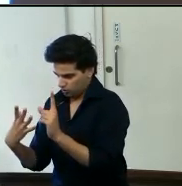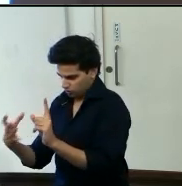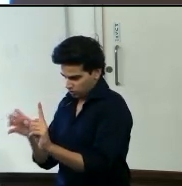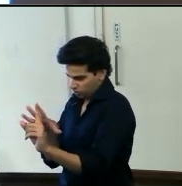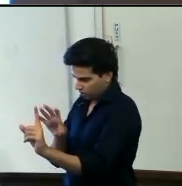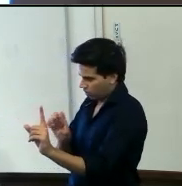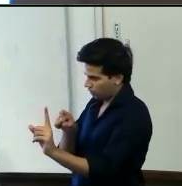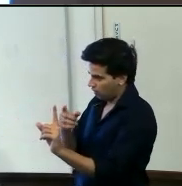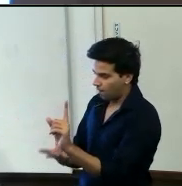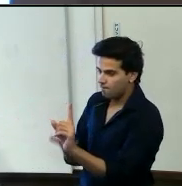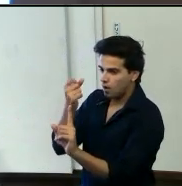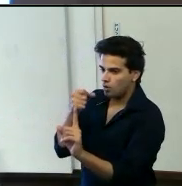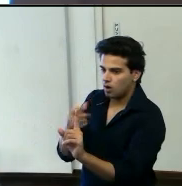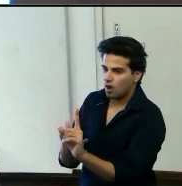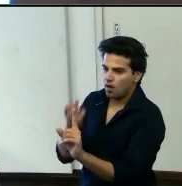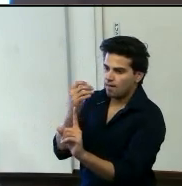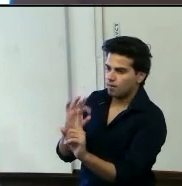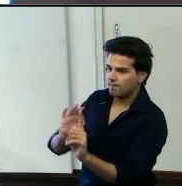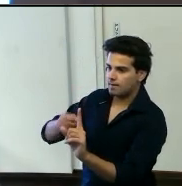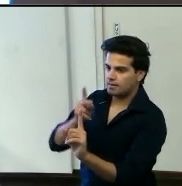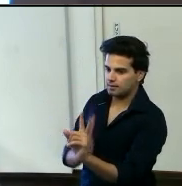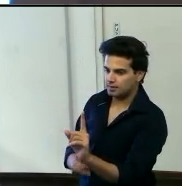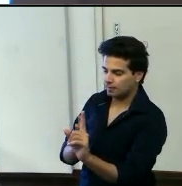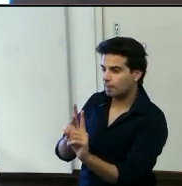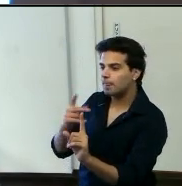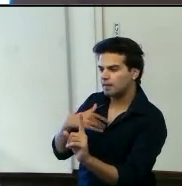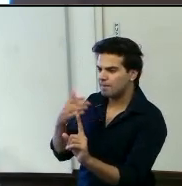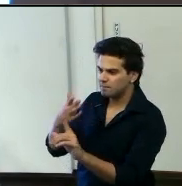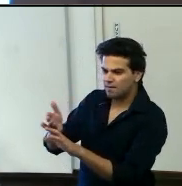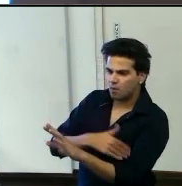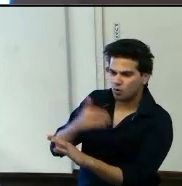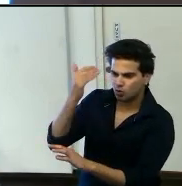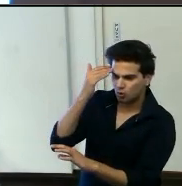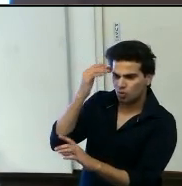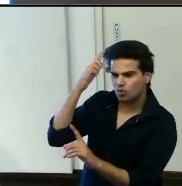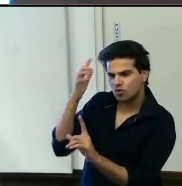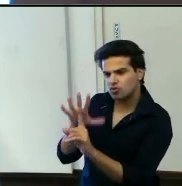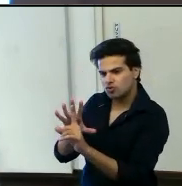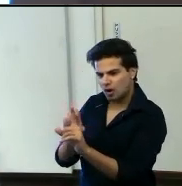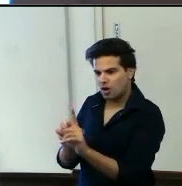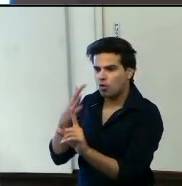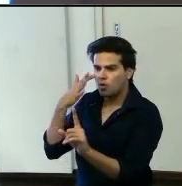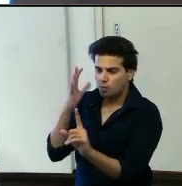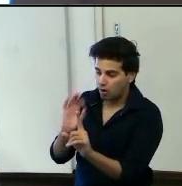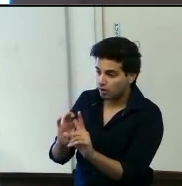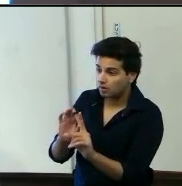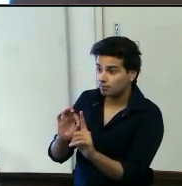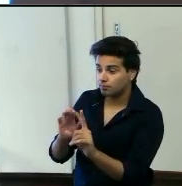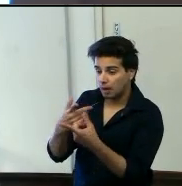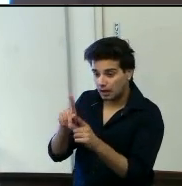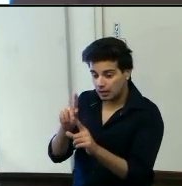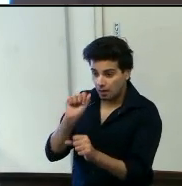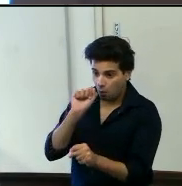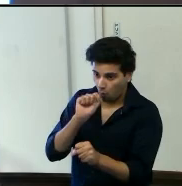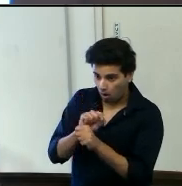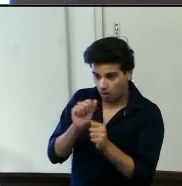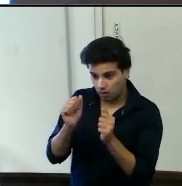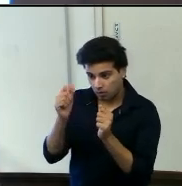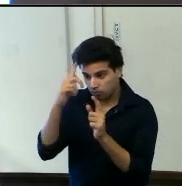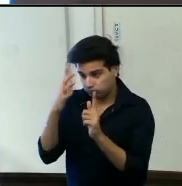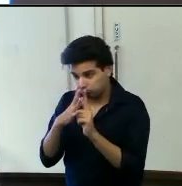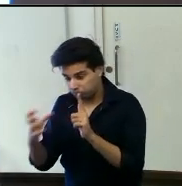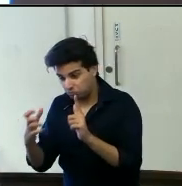found a optimal... Yes. No, we knew shadows are important. The idea of shadow being a very important part of the work is there in the diary and all